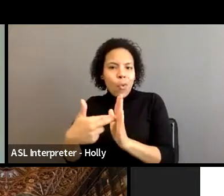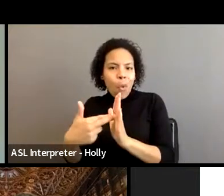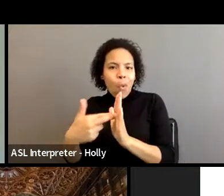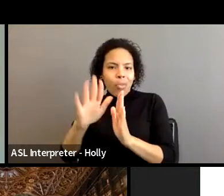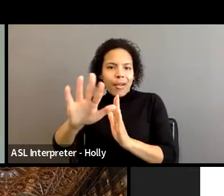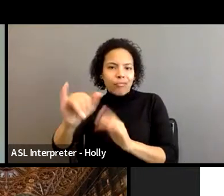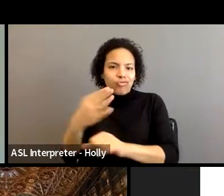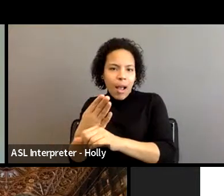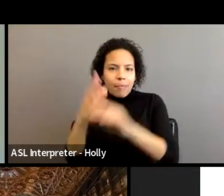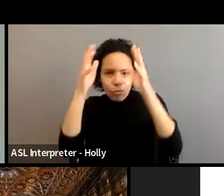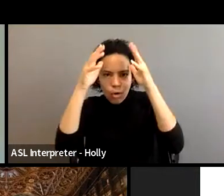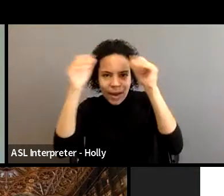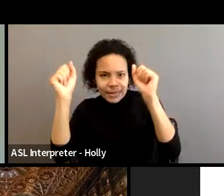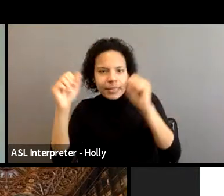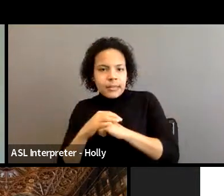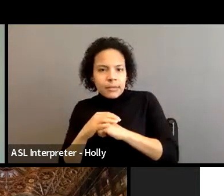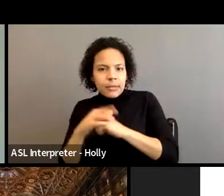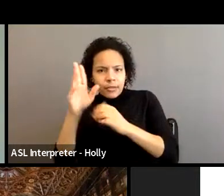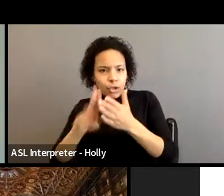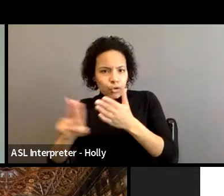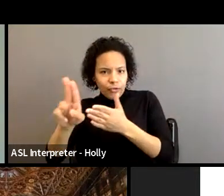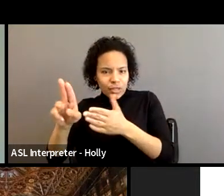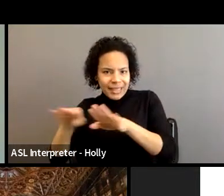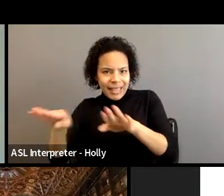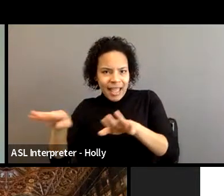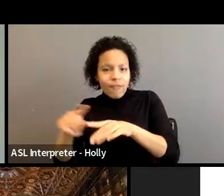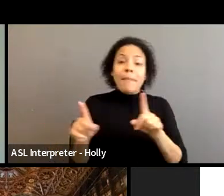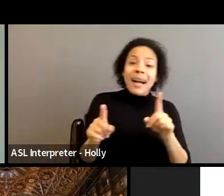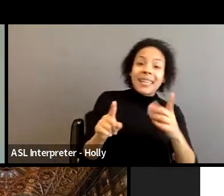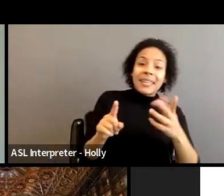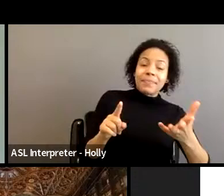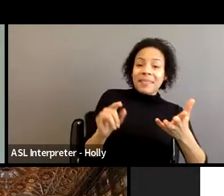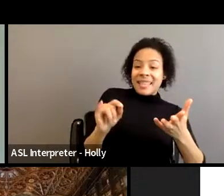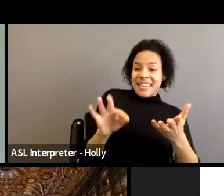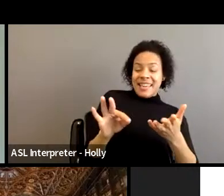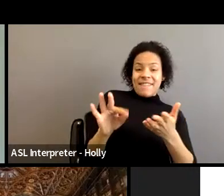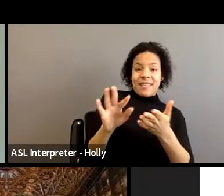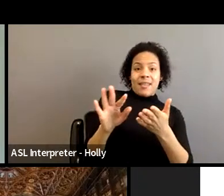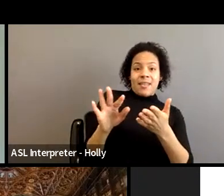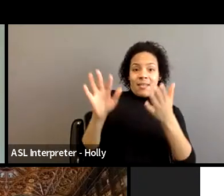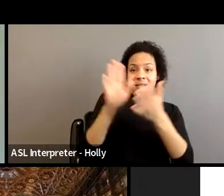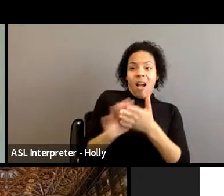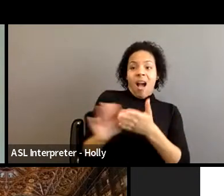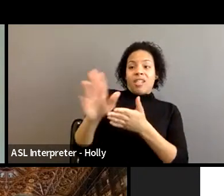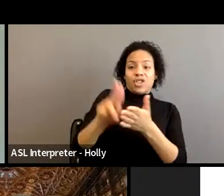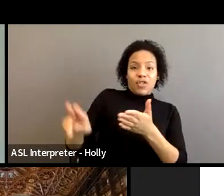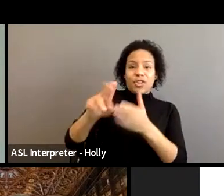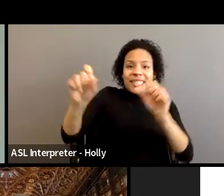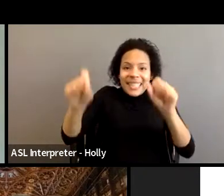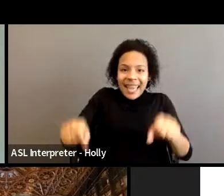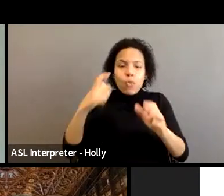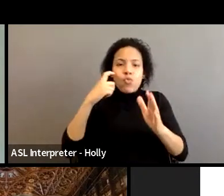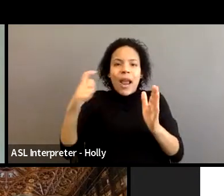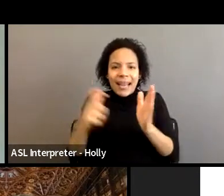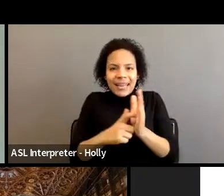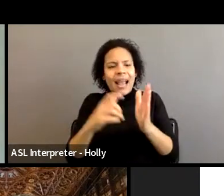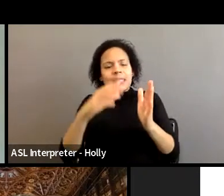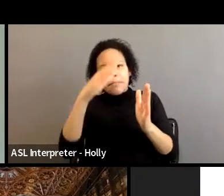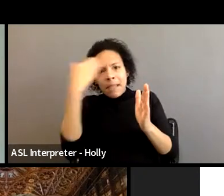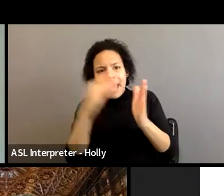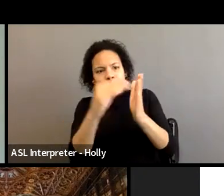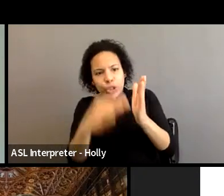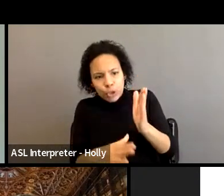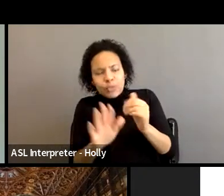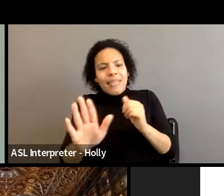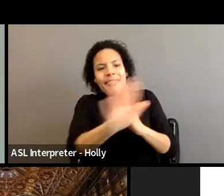students are doing work that's going to have value in the society and see the value that can have in the greater society and the greater community,